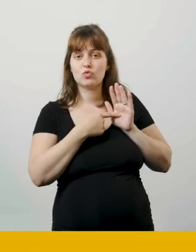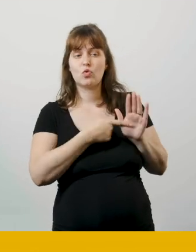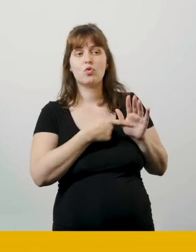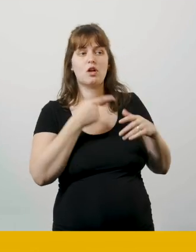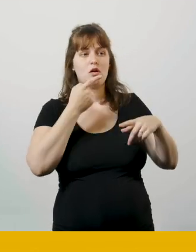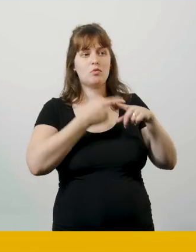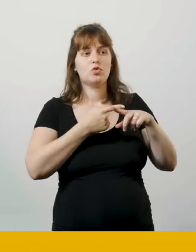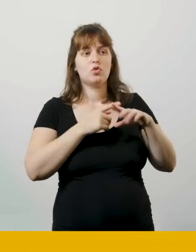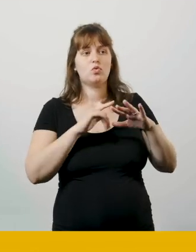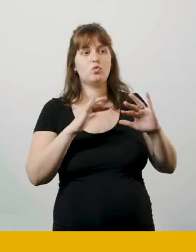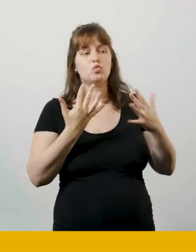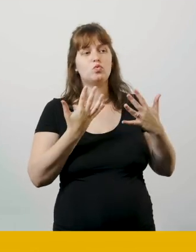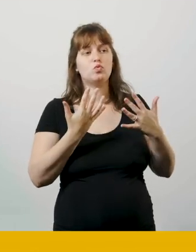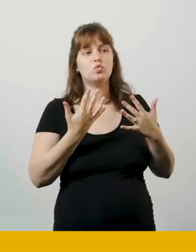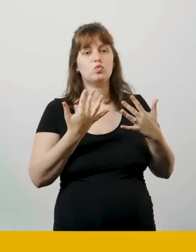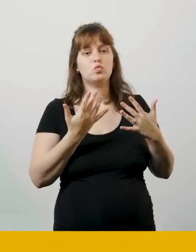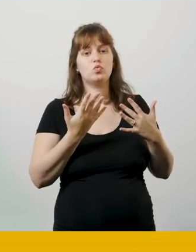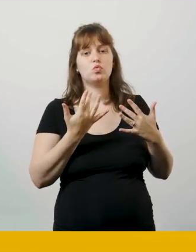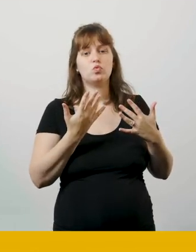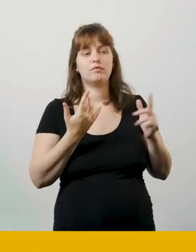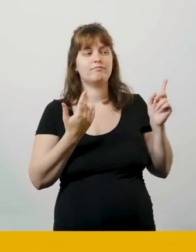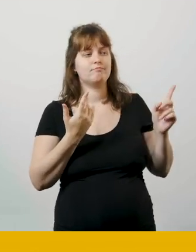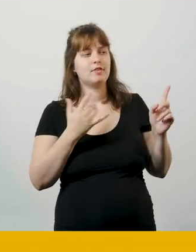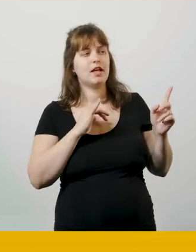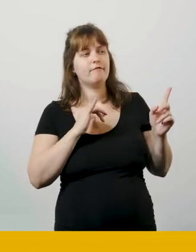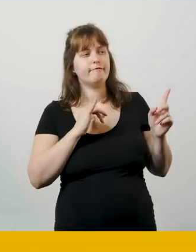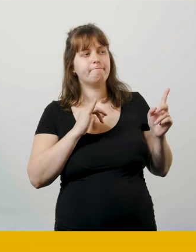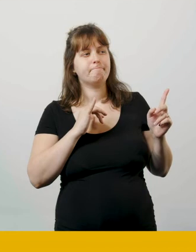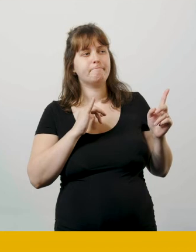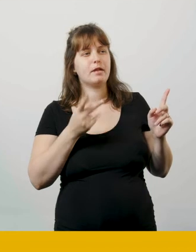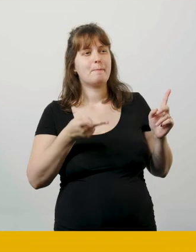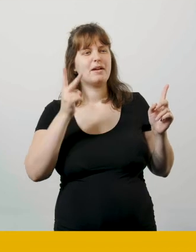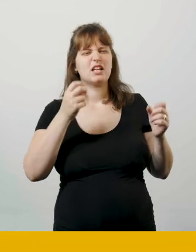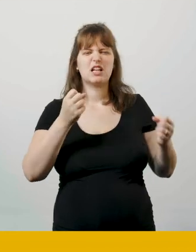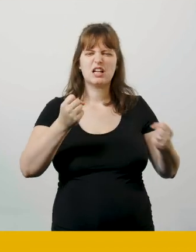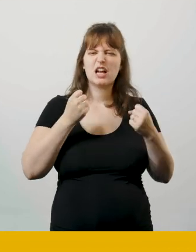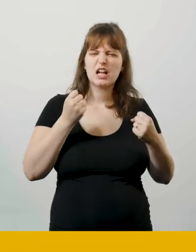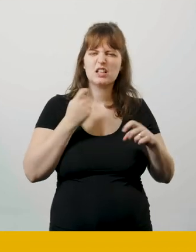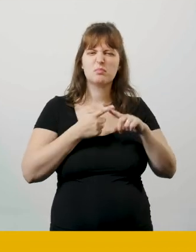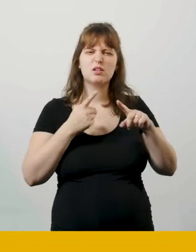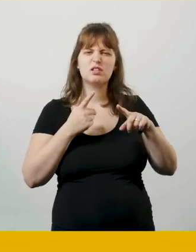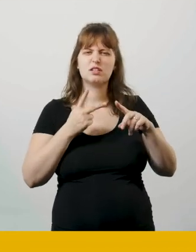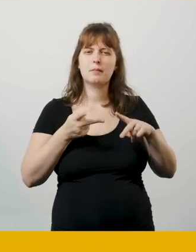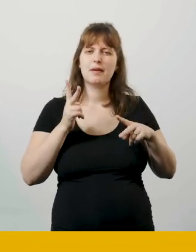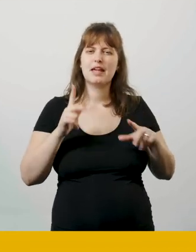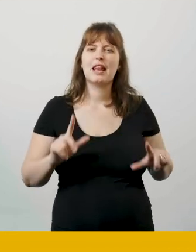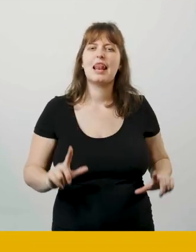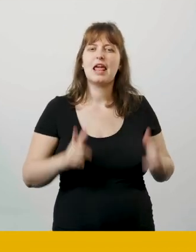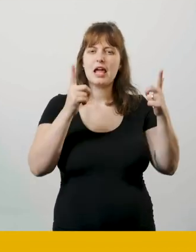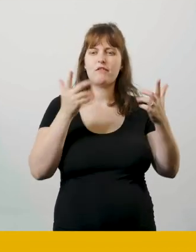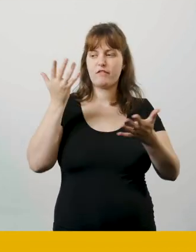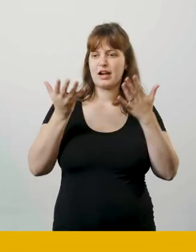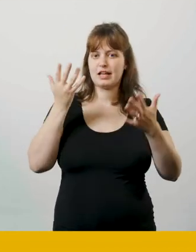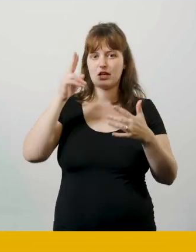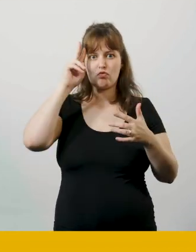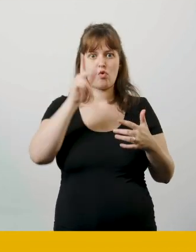is much more powerful and alive than a standard that will never